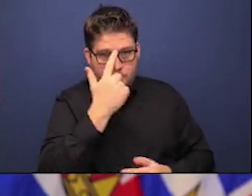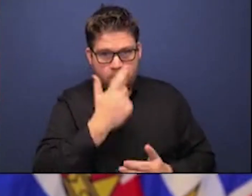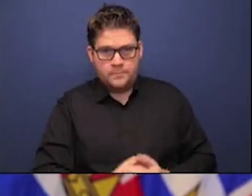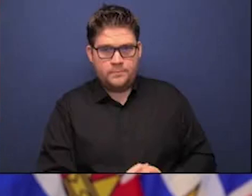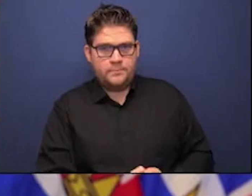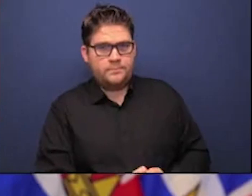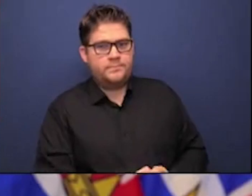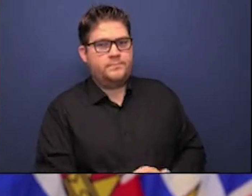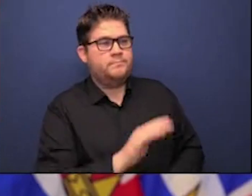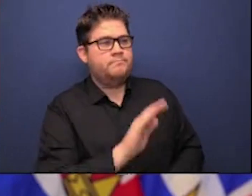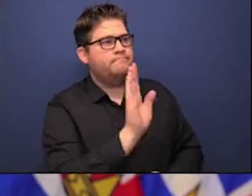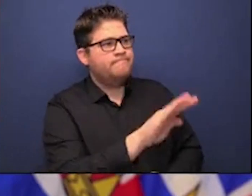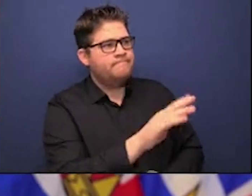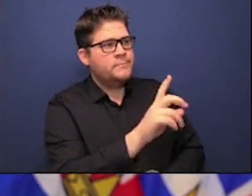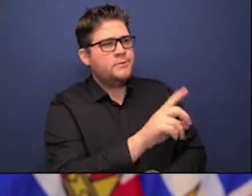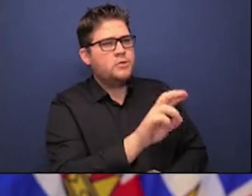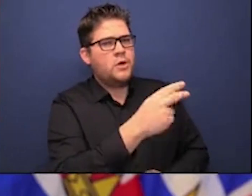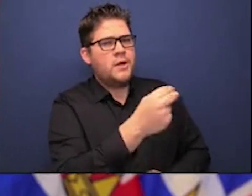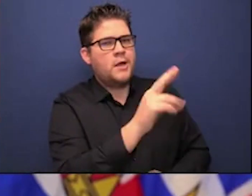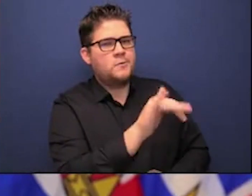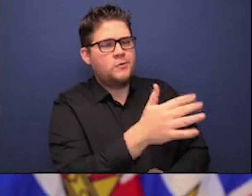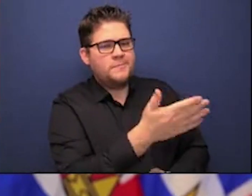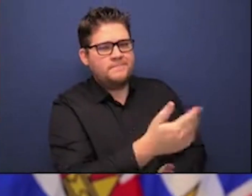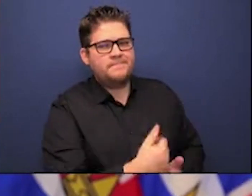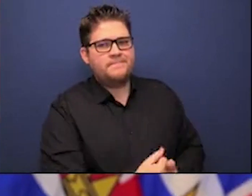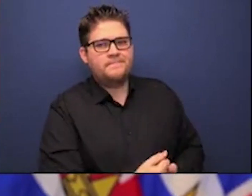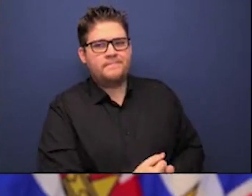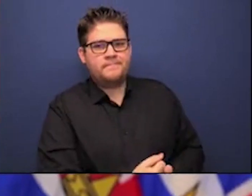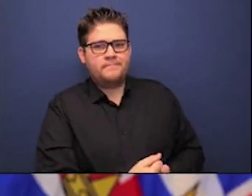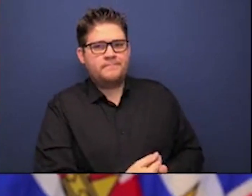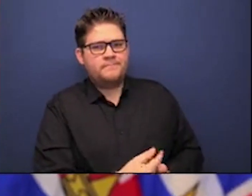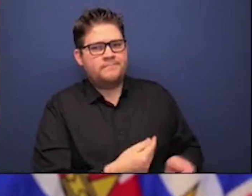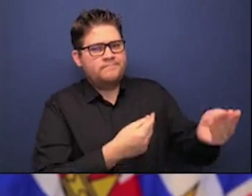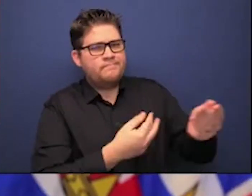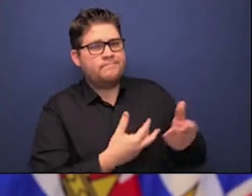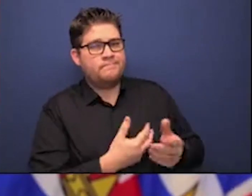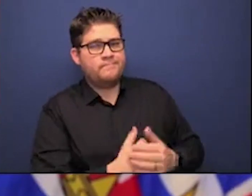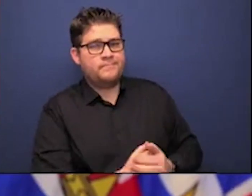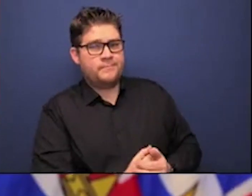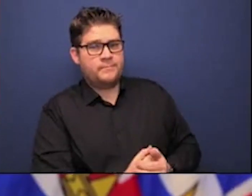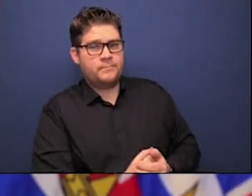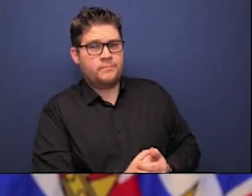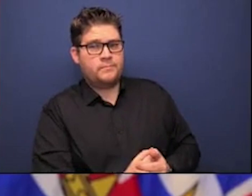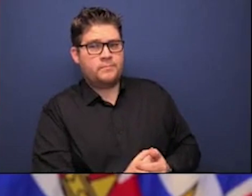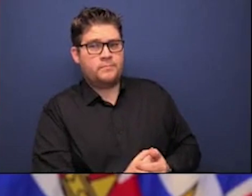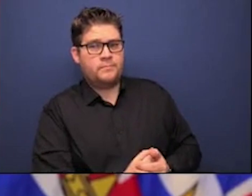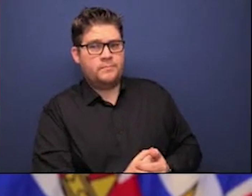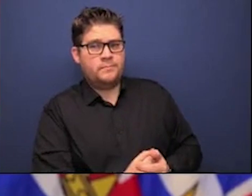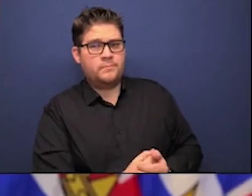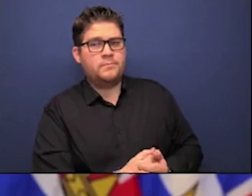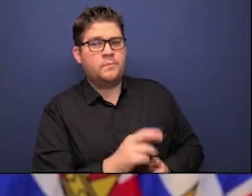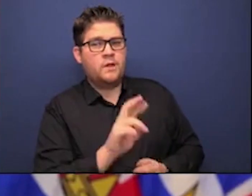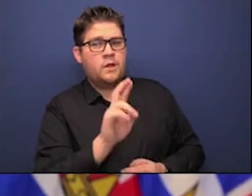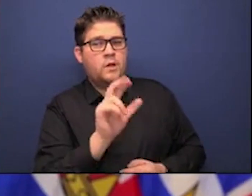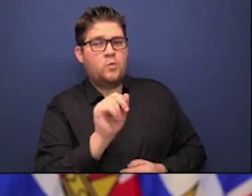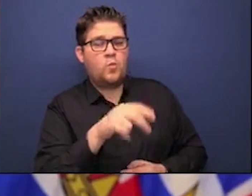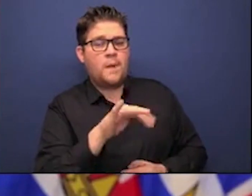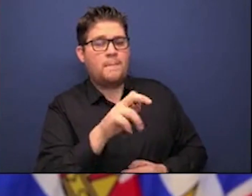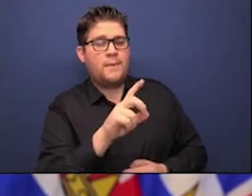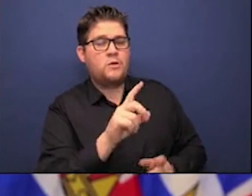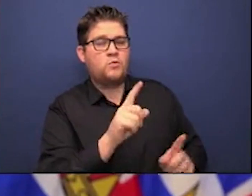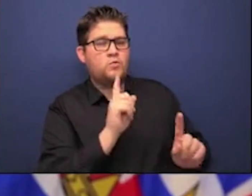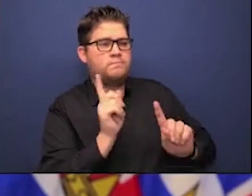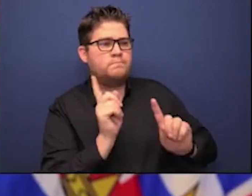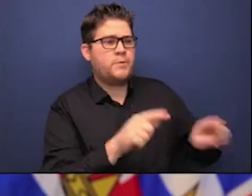can you describe for us the need for the rapid response teams? What will they be doing that wasn't being done before to help